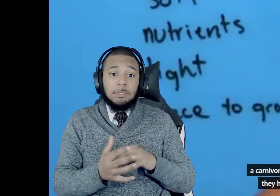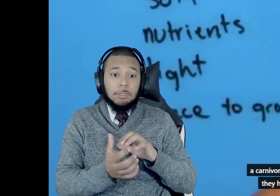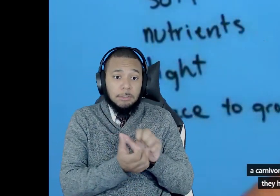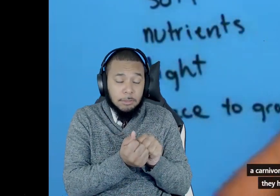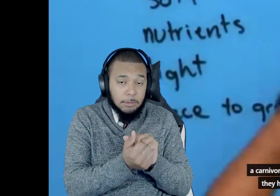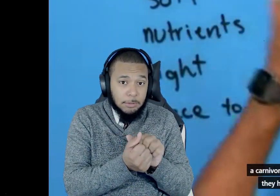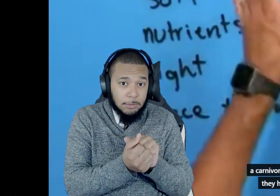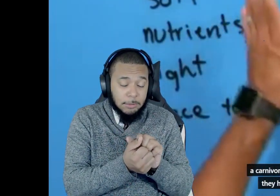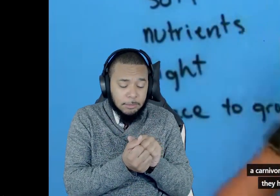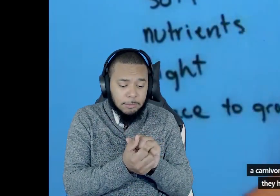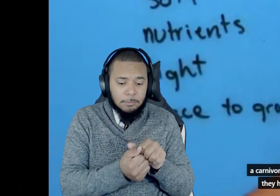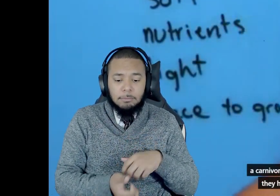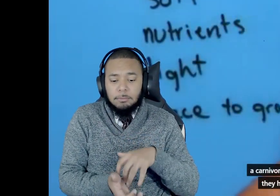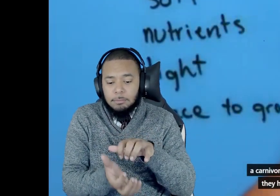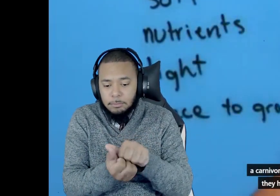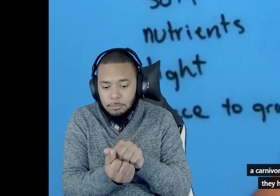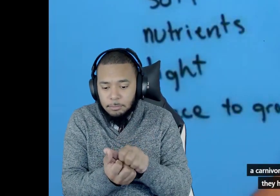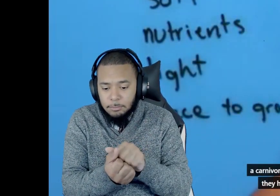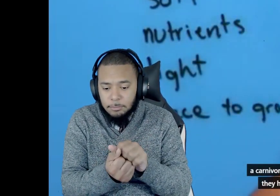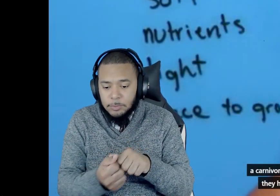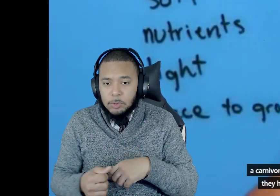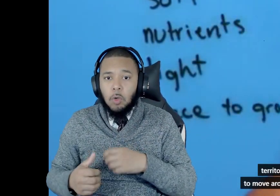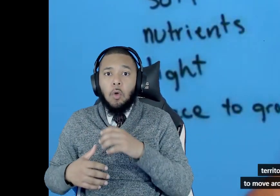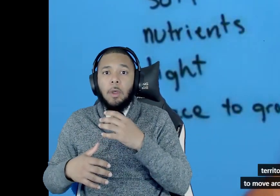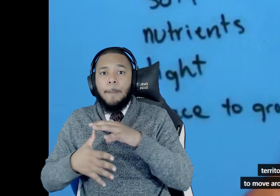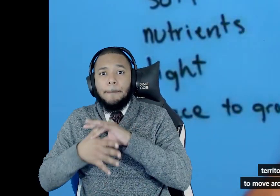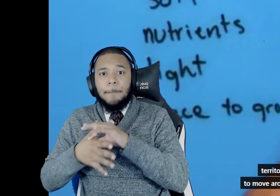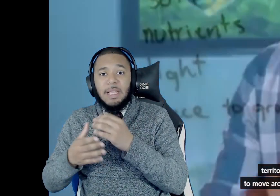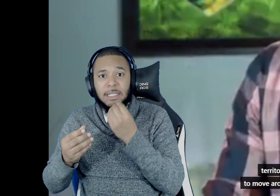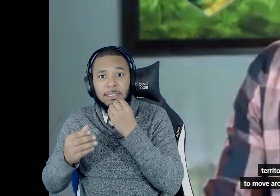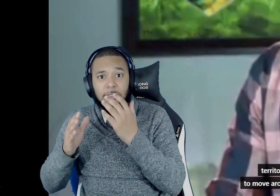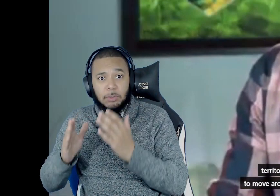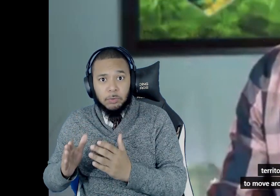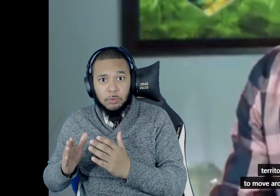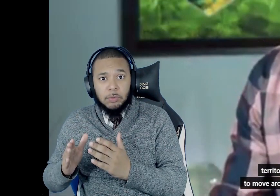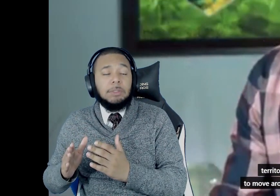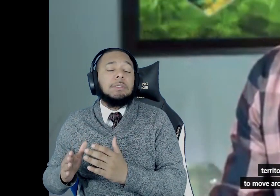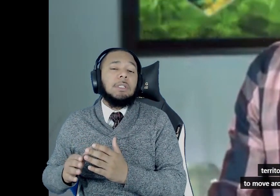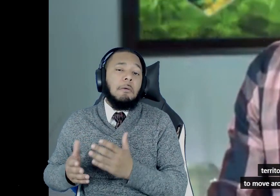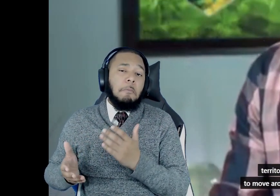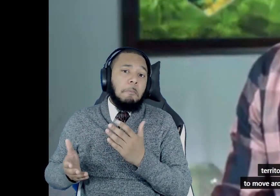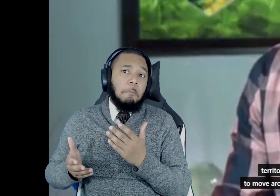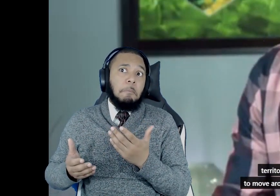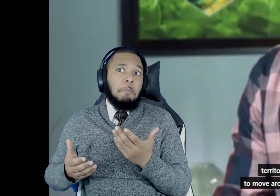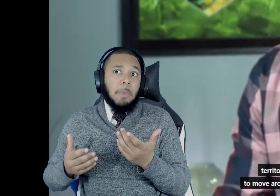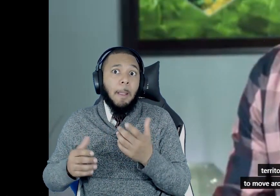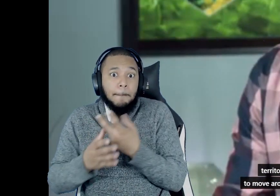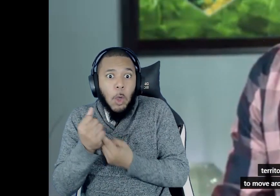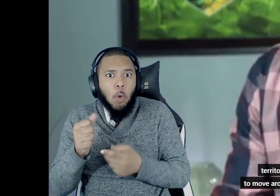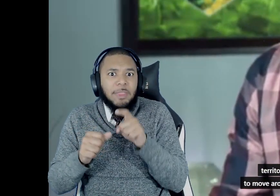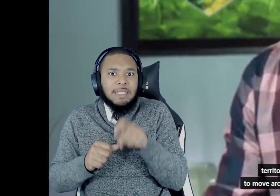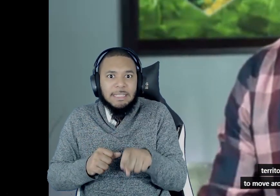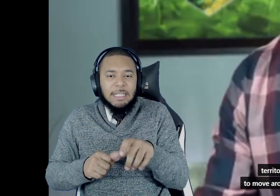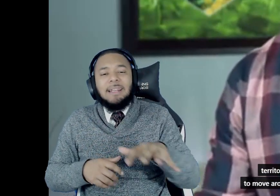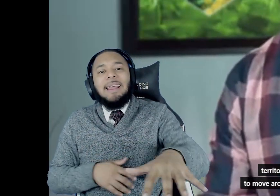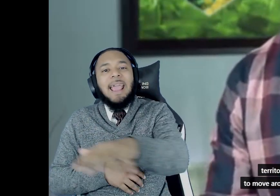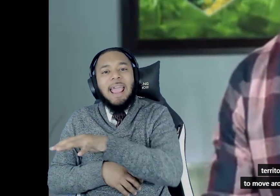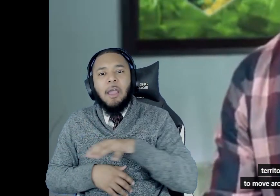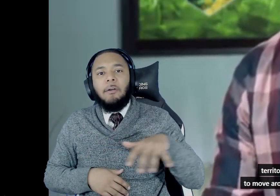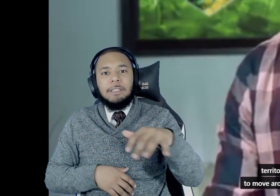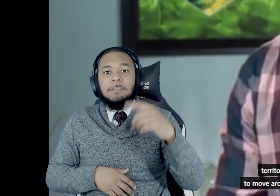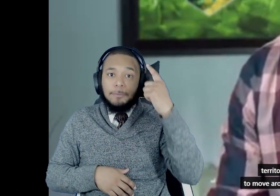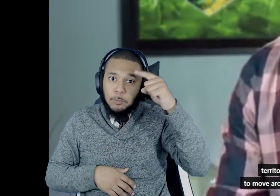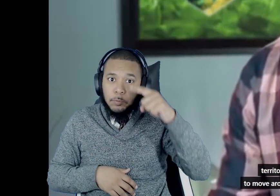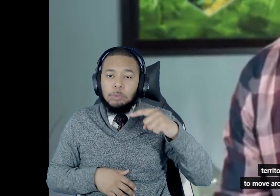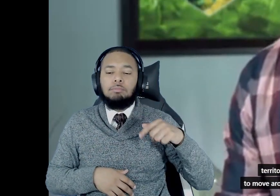they're a carnivore that's eating other animals, they have to have some kind of territory in order to allow them to move